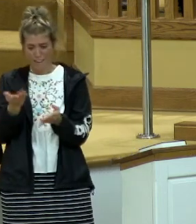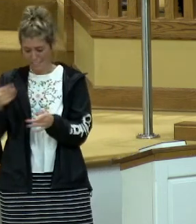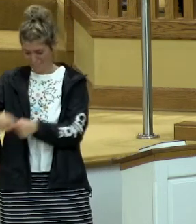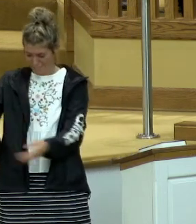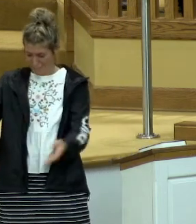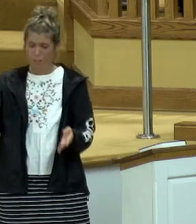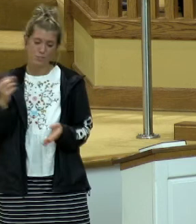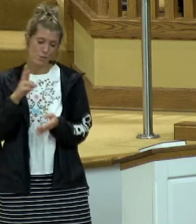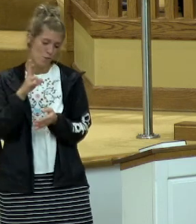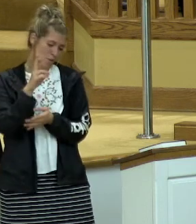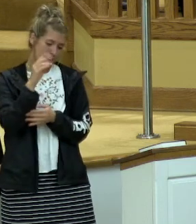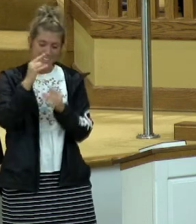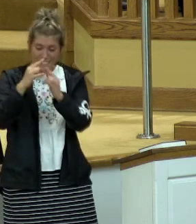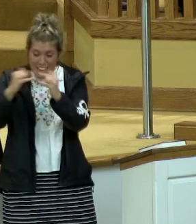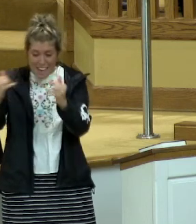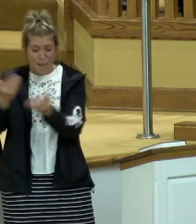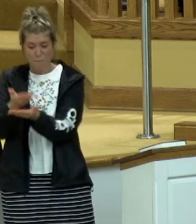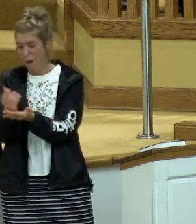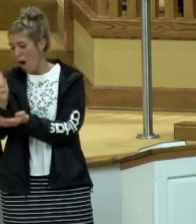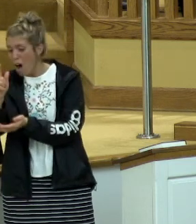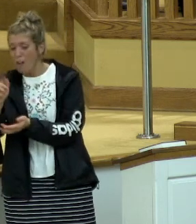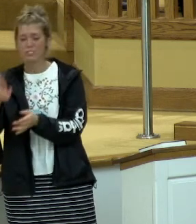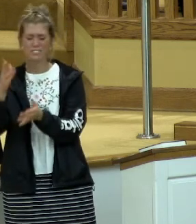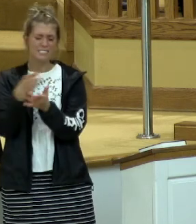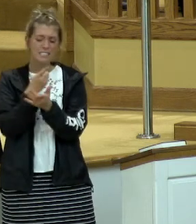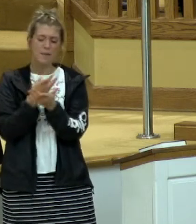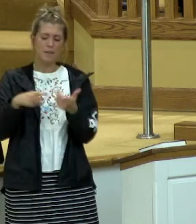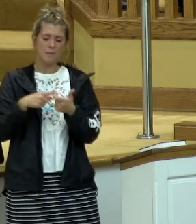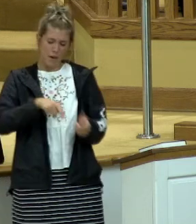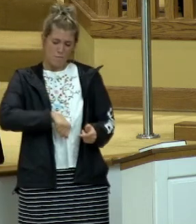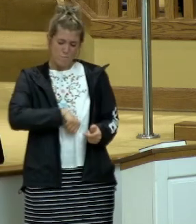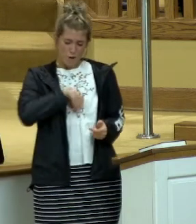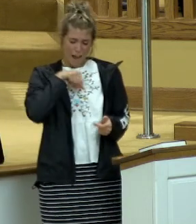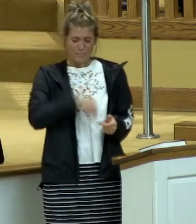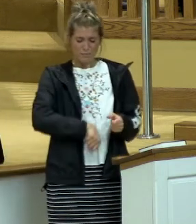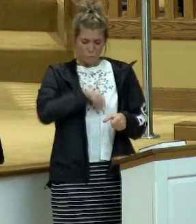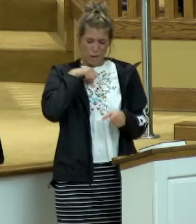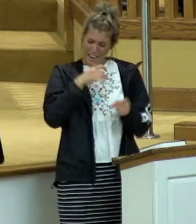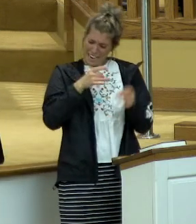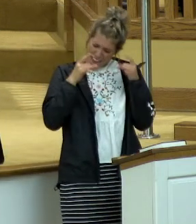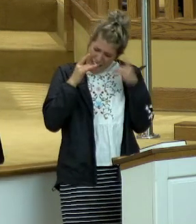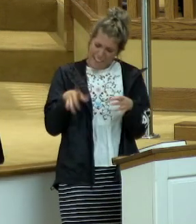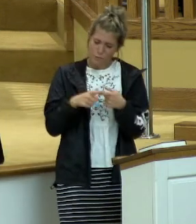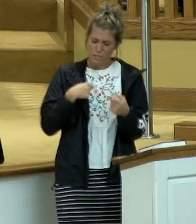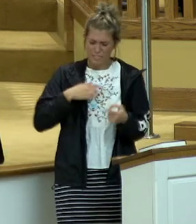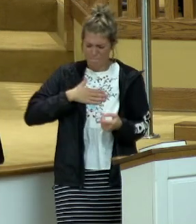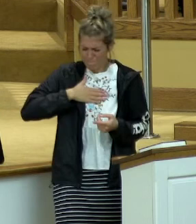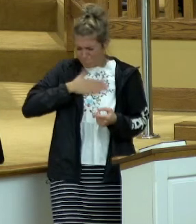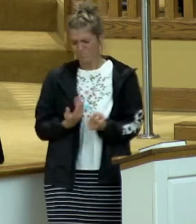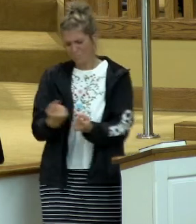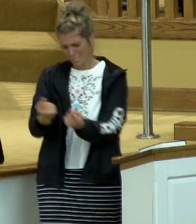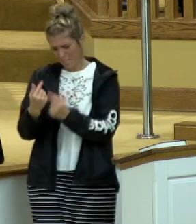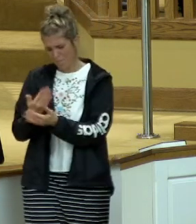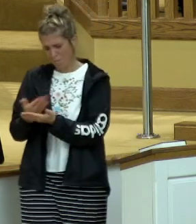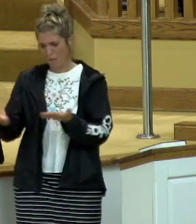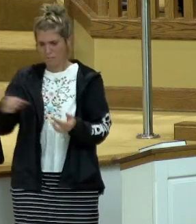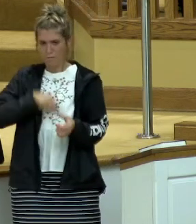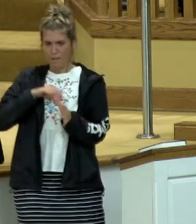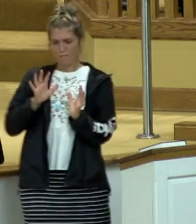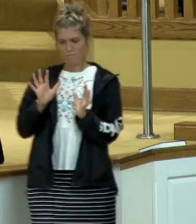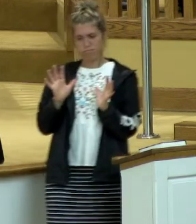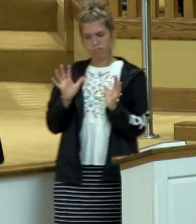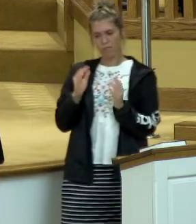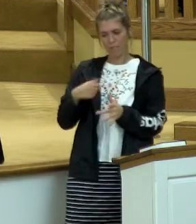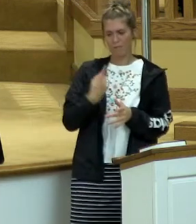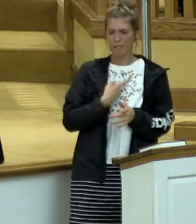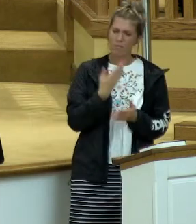Bible Baptist Church altar or at an altar at a camp somewhere, there's something about pride. Pride hates it when I come to that altar. Pride backs away and leaves me